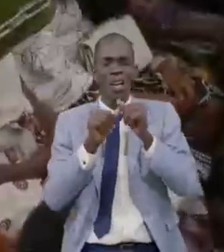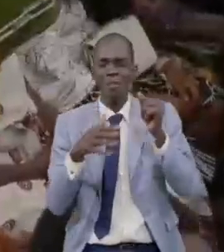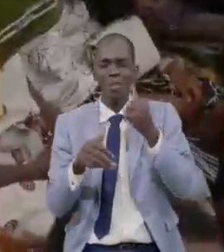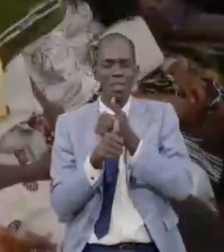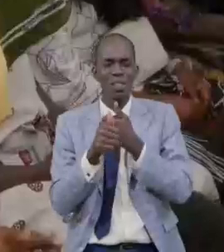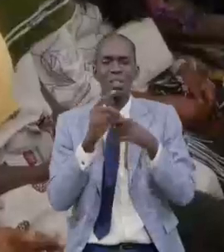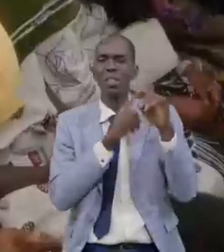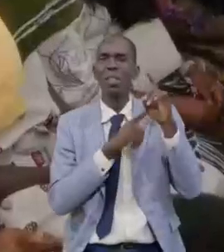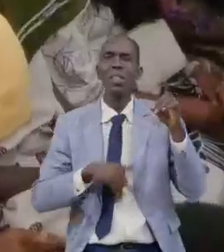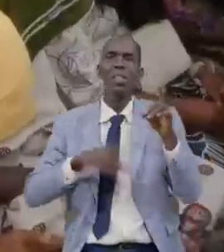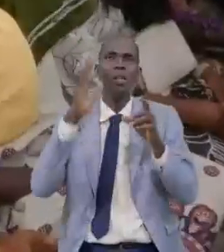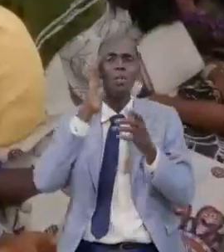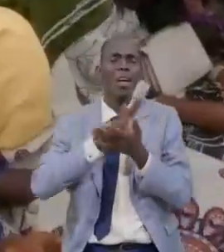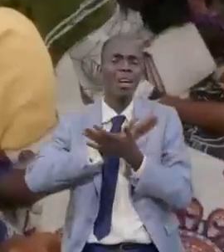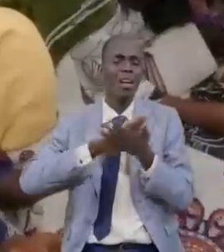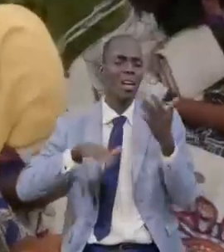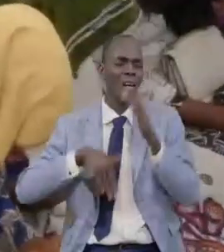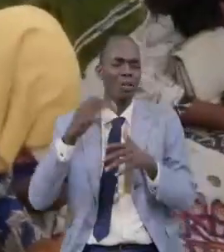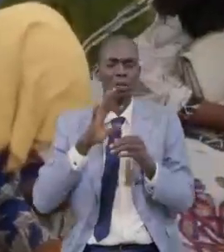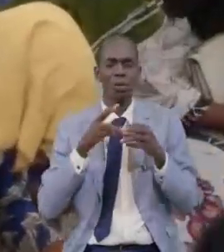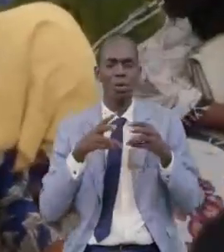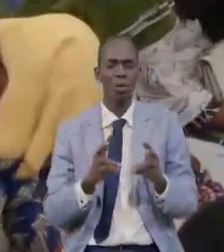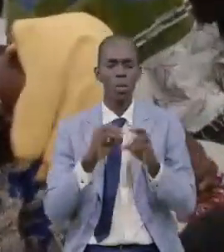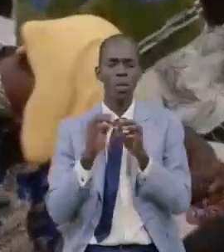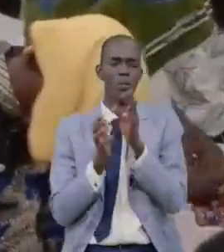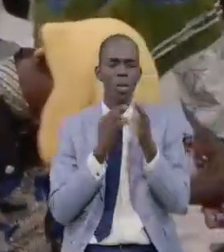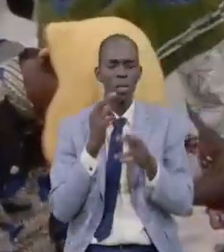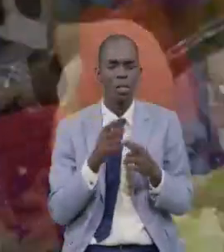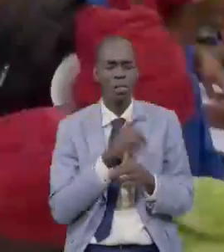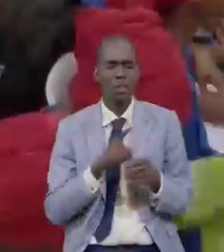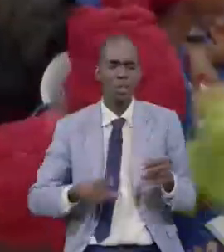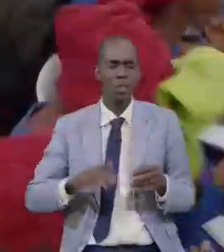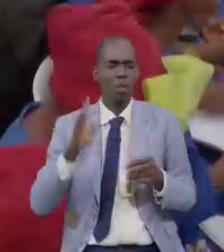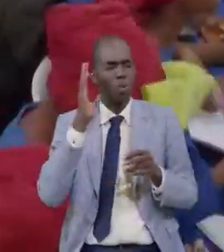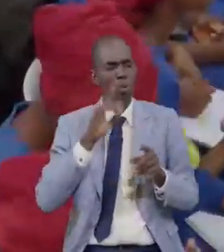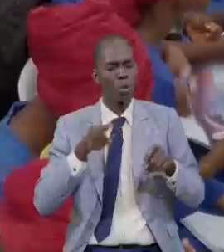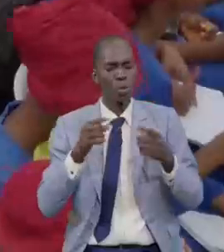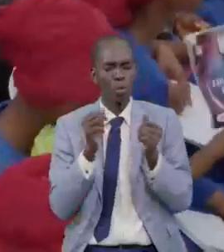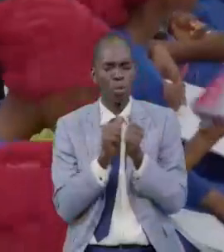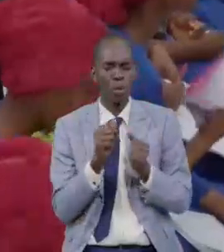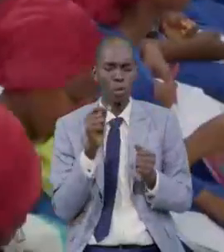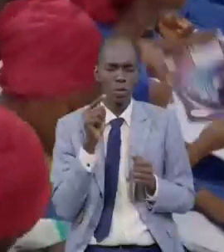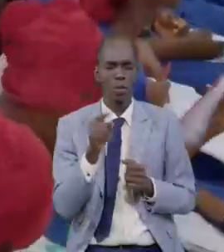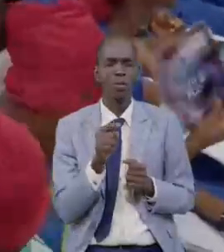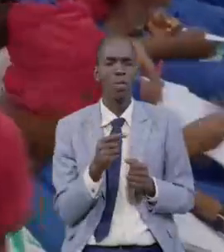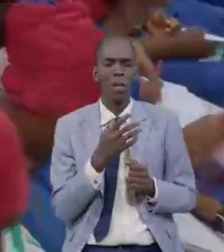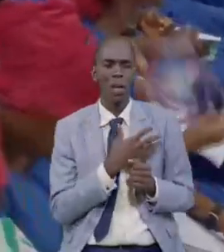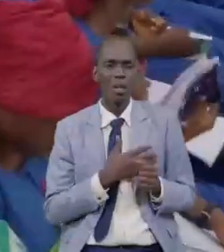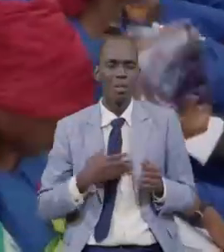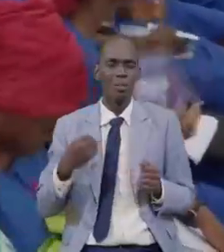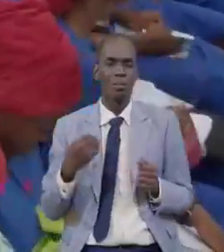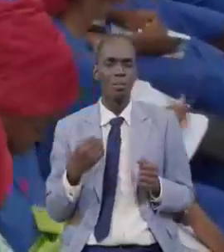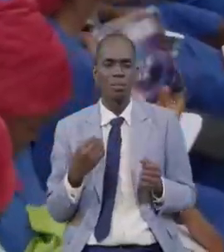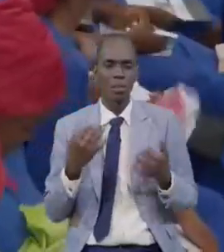way. Your Lord will go with you, and your Lord will come behind you. I come to point